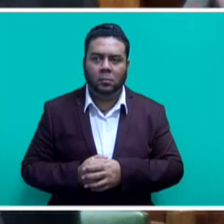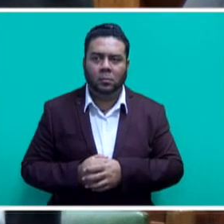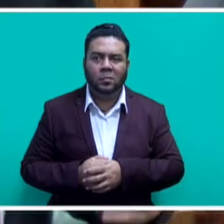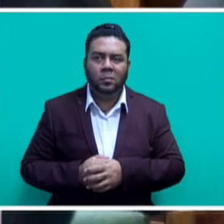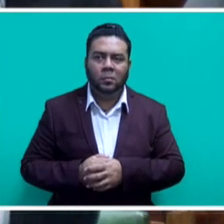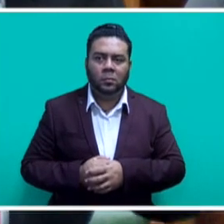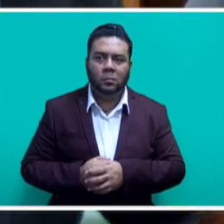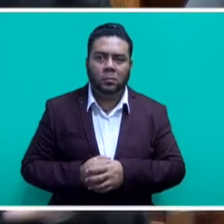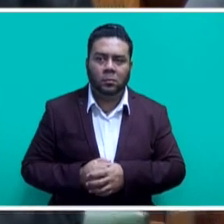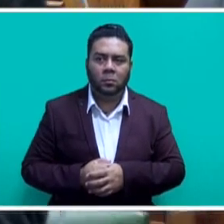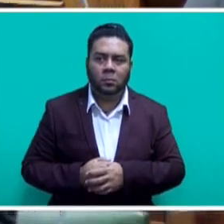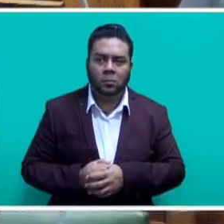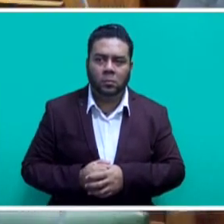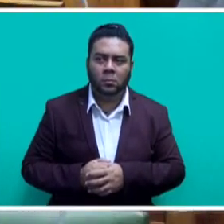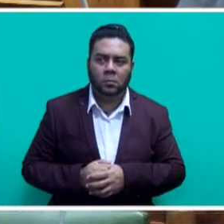40 years.